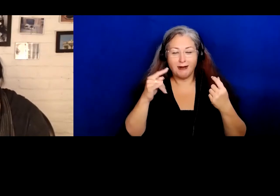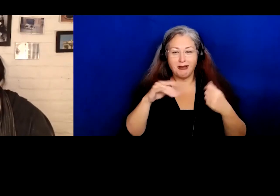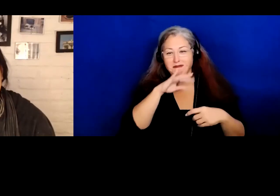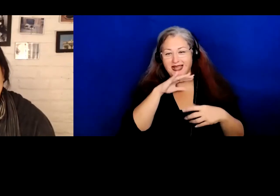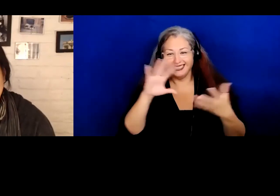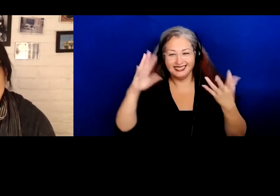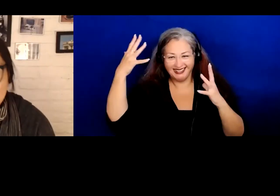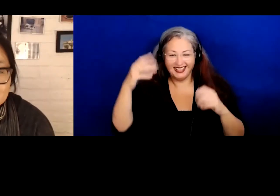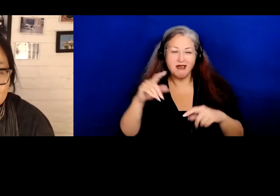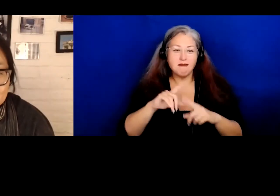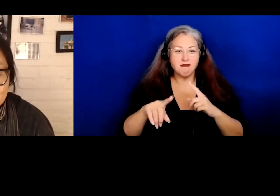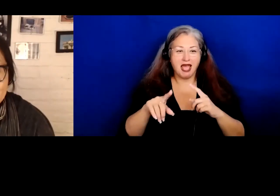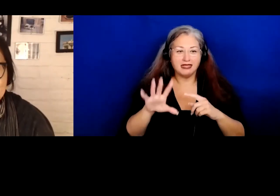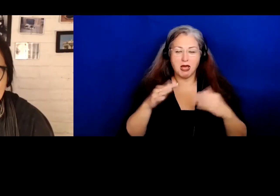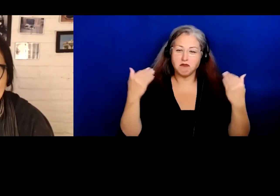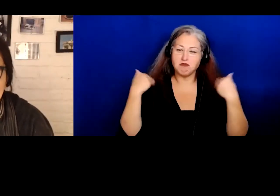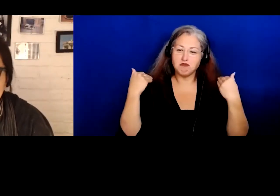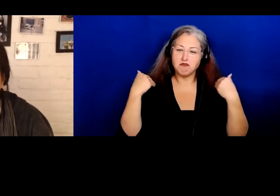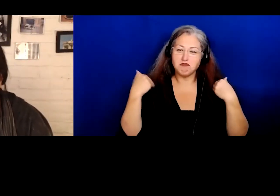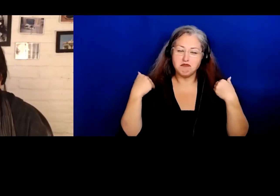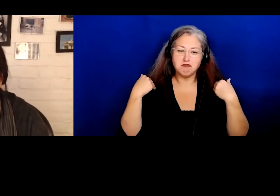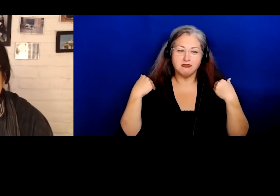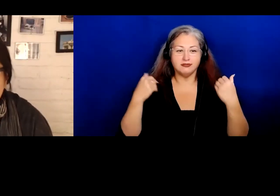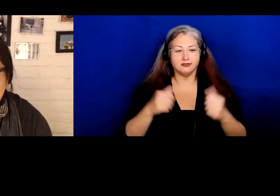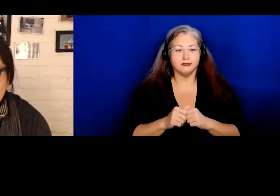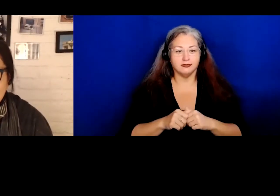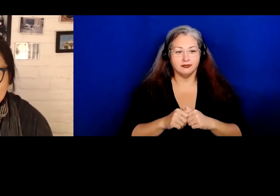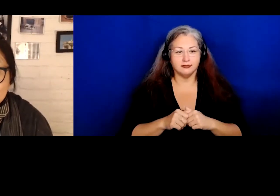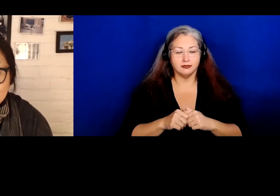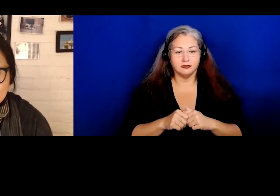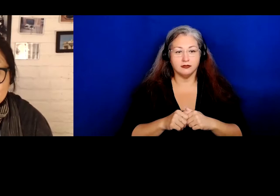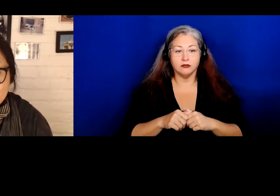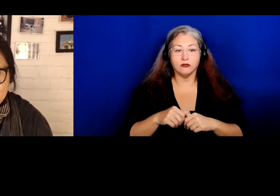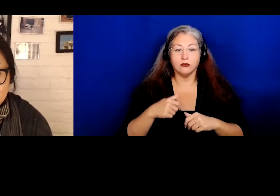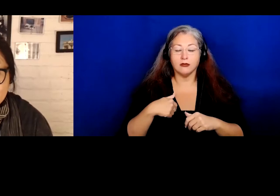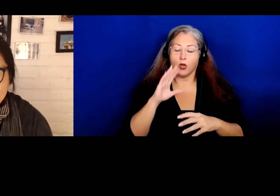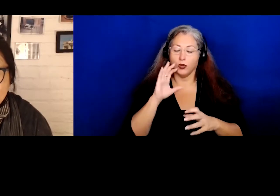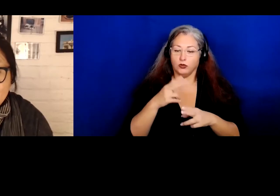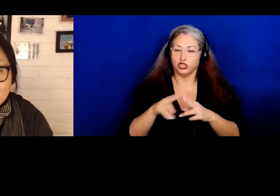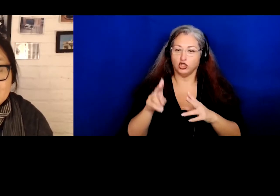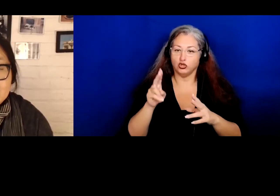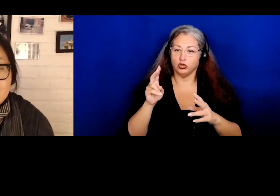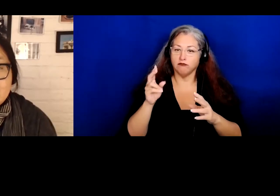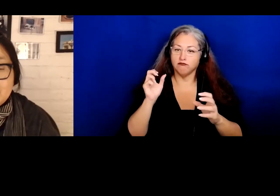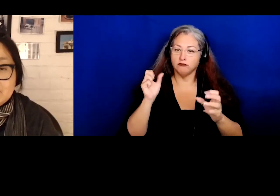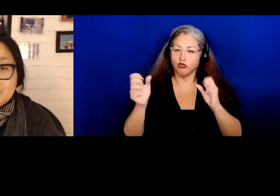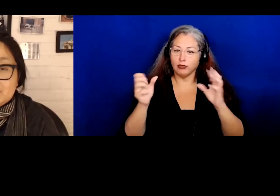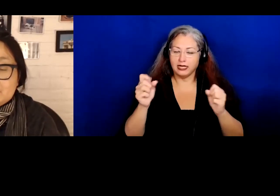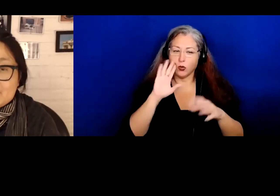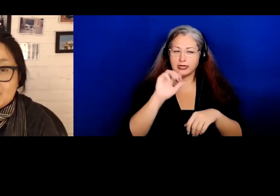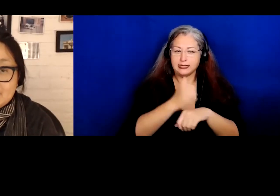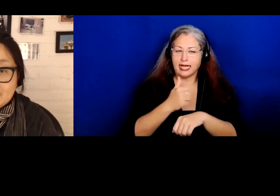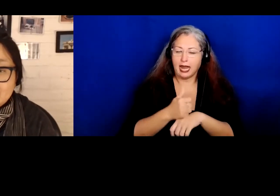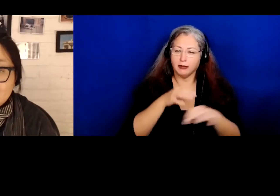it's about shoulder length. I'm gonna do a short reading, and I'm gonna set it up a little